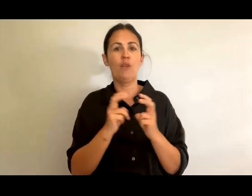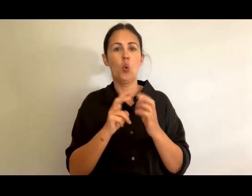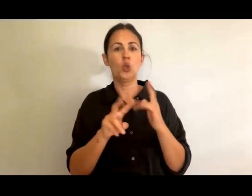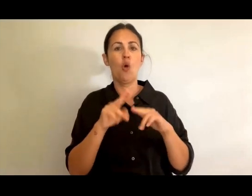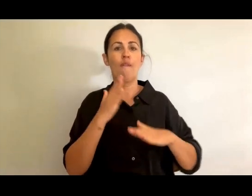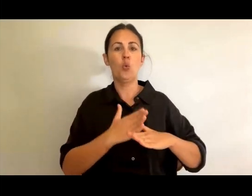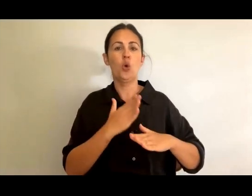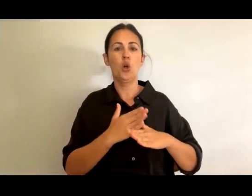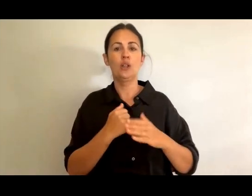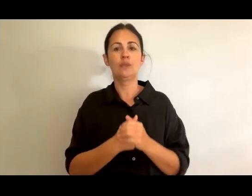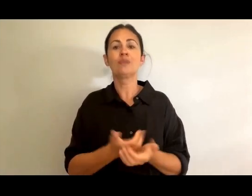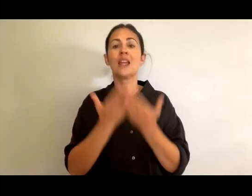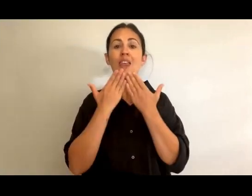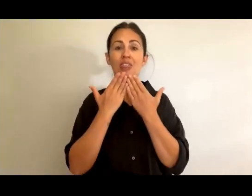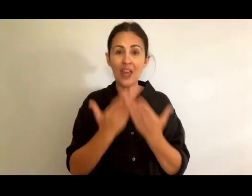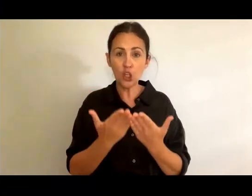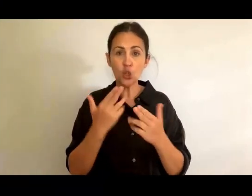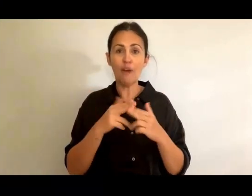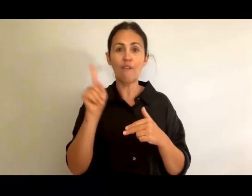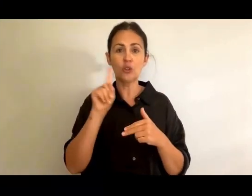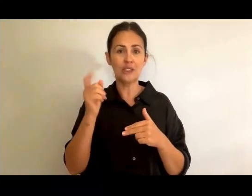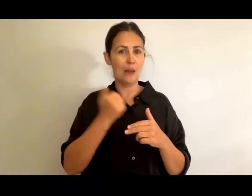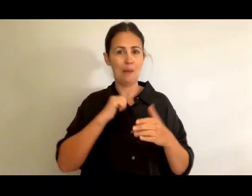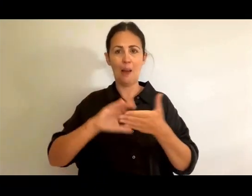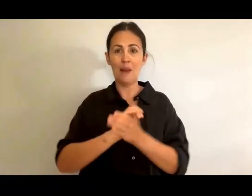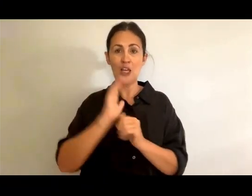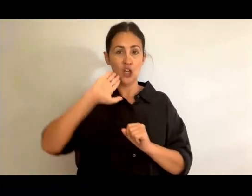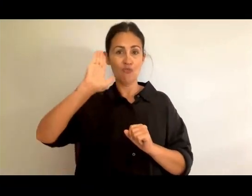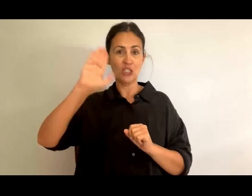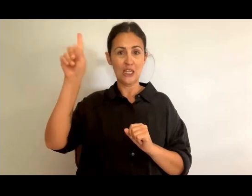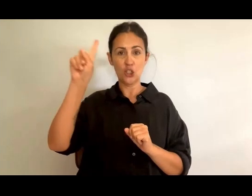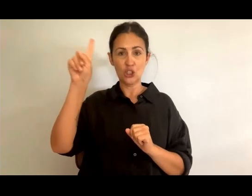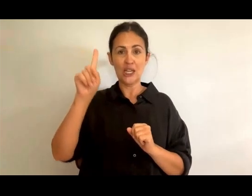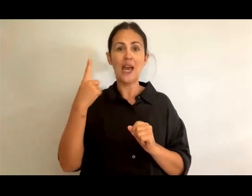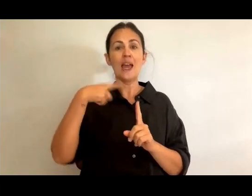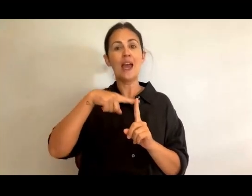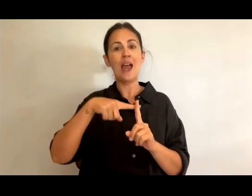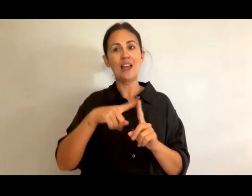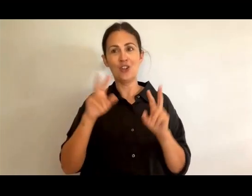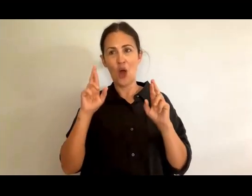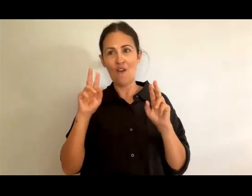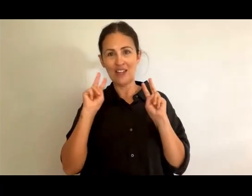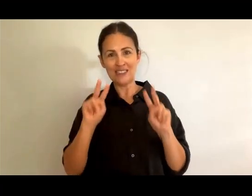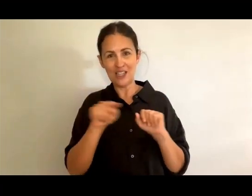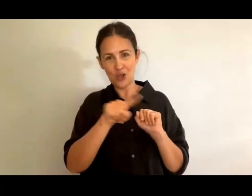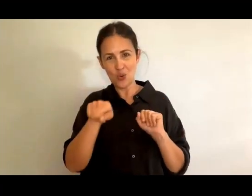for today. It's been a pleasure to present to you, and I will hopefully see you very soon. Thank you.